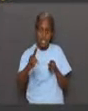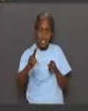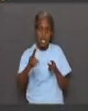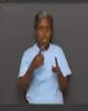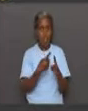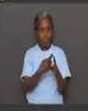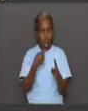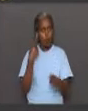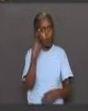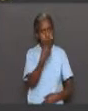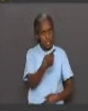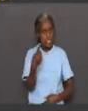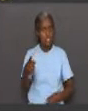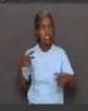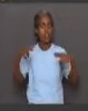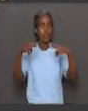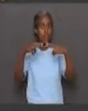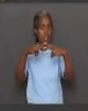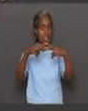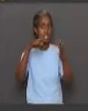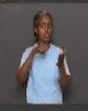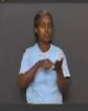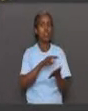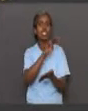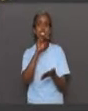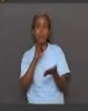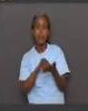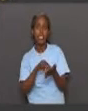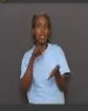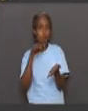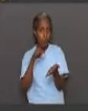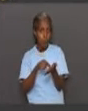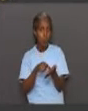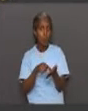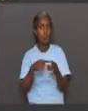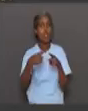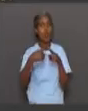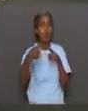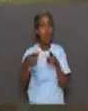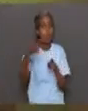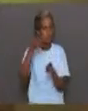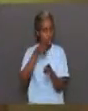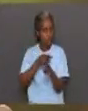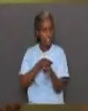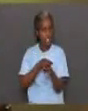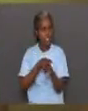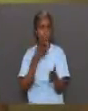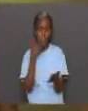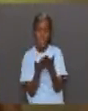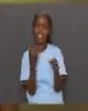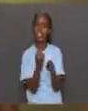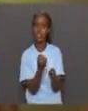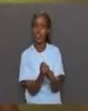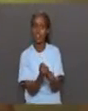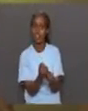distance from each vertex at the midpoint of the opposite side. Great